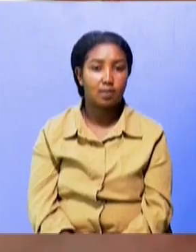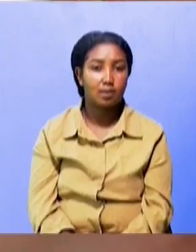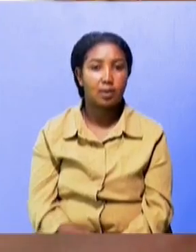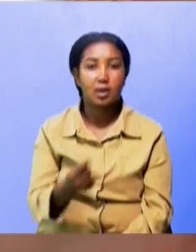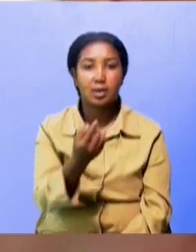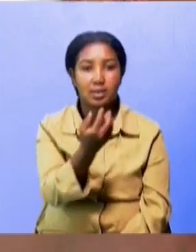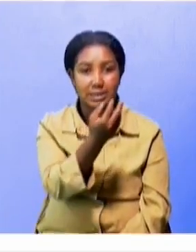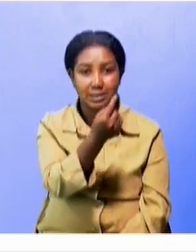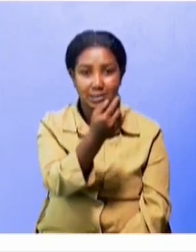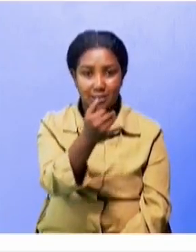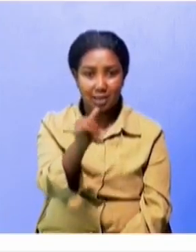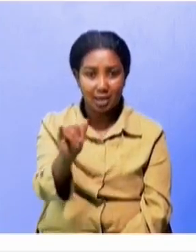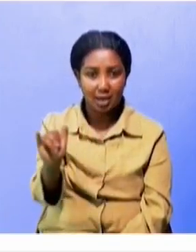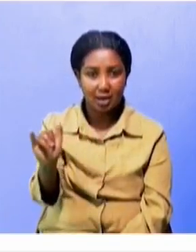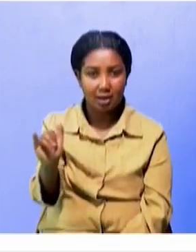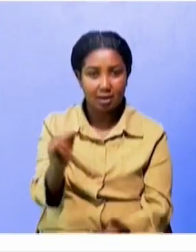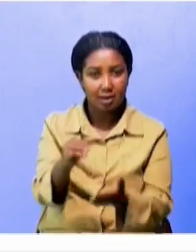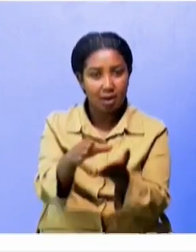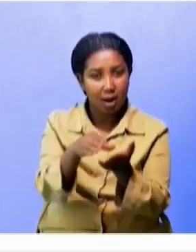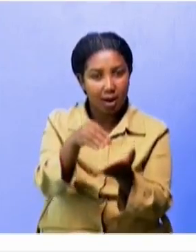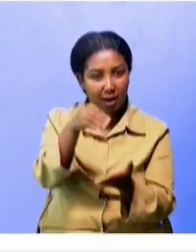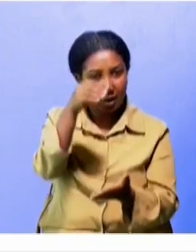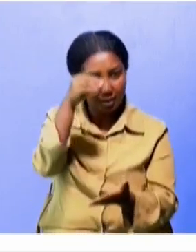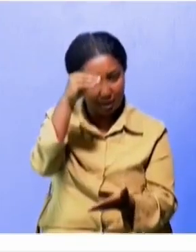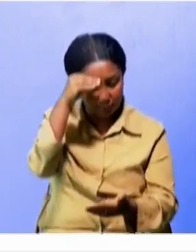their academic progress.